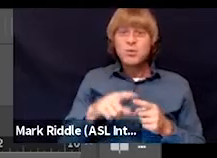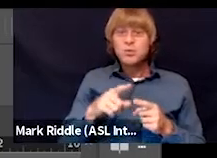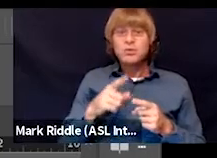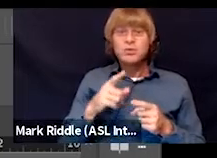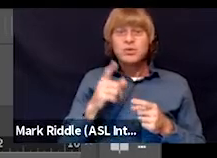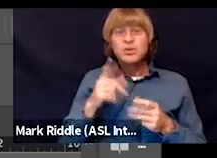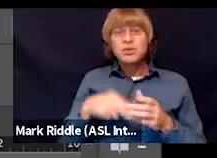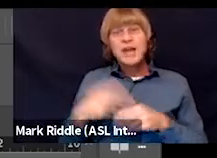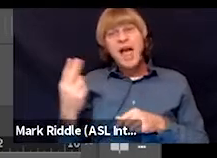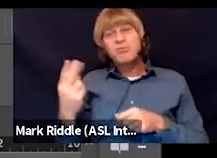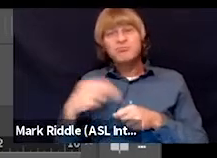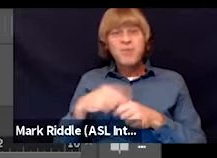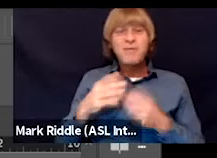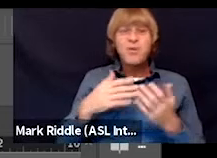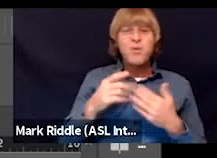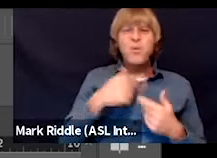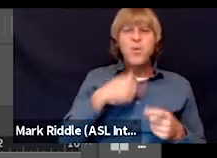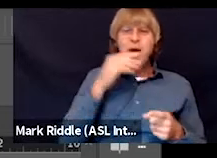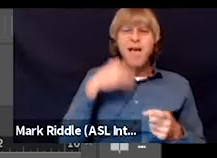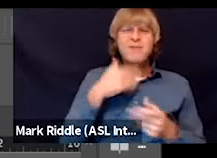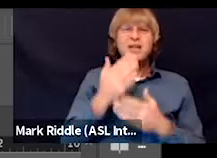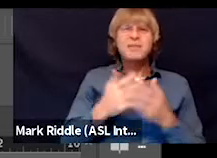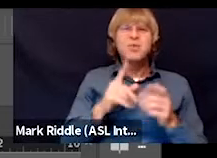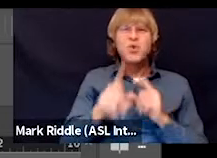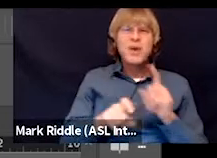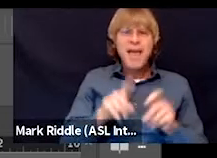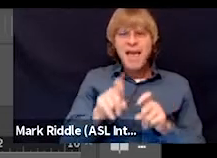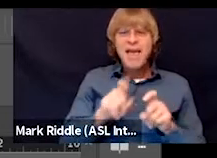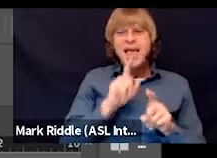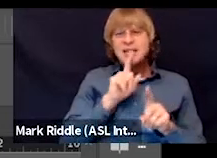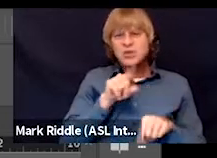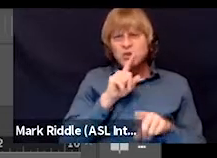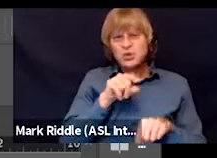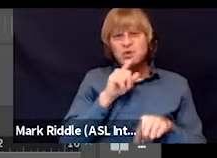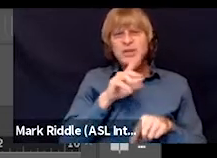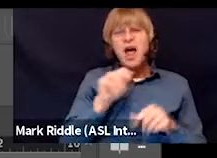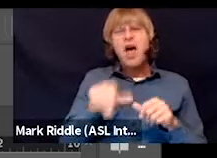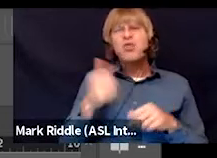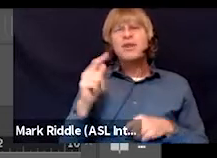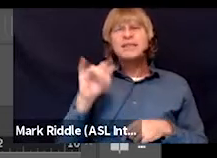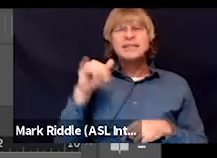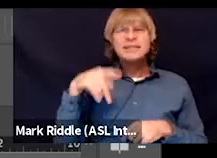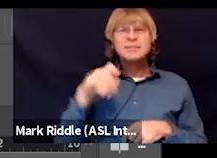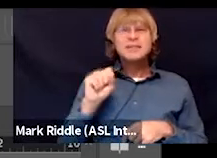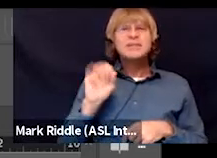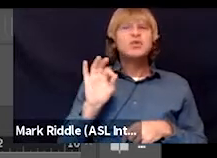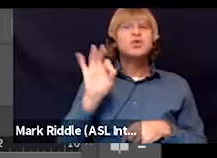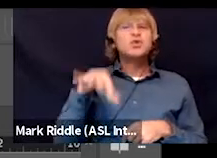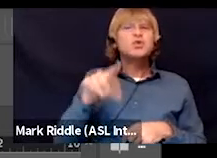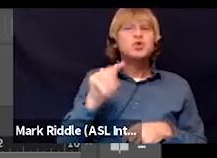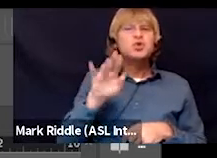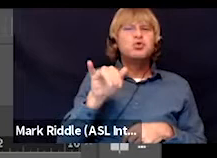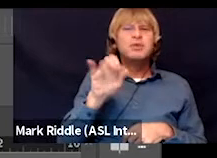can check out, and then we'll have some Q&A and additional tips and tricks at the end.